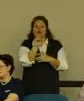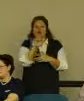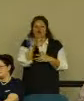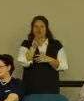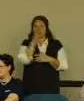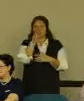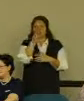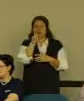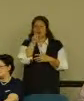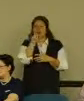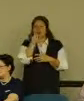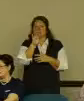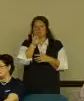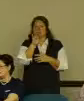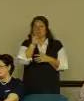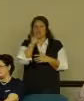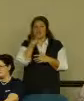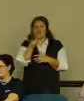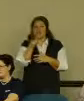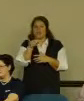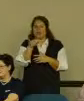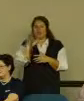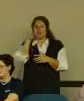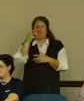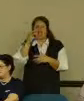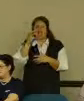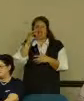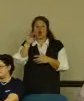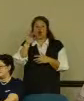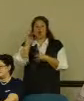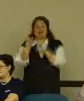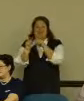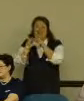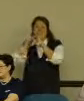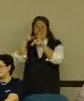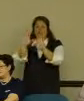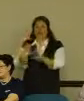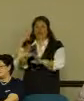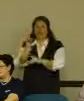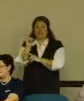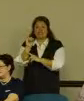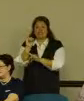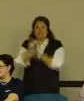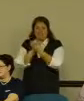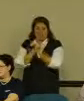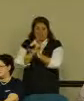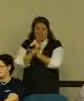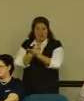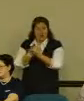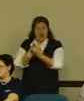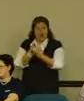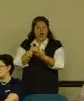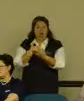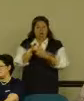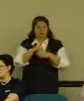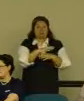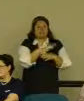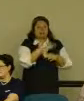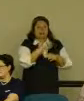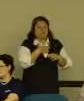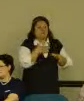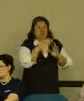Jeremy Hefner at RIT, because they have a great site. So when I sent my captioned media